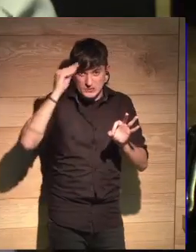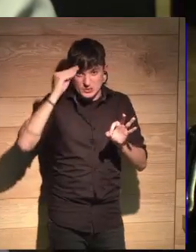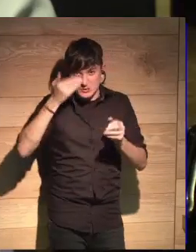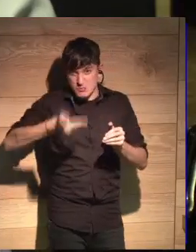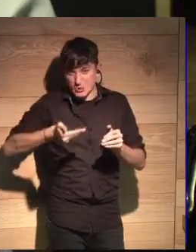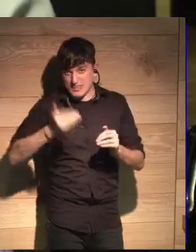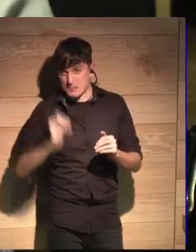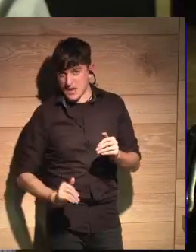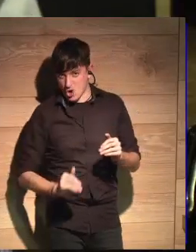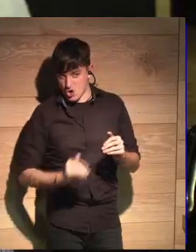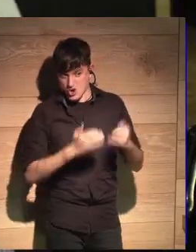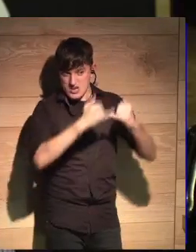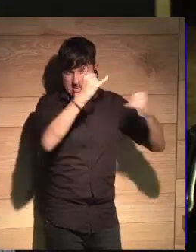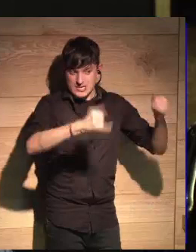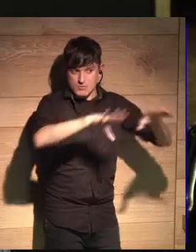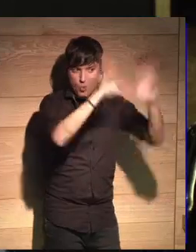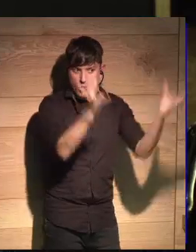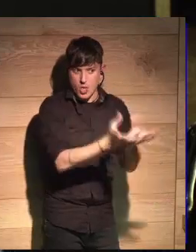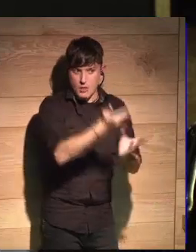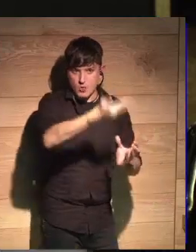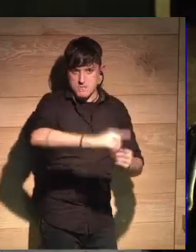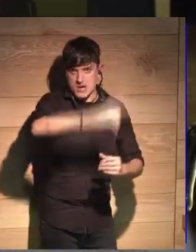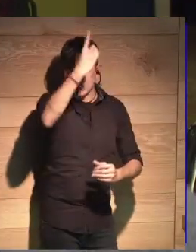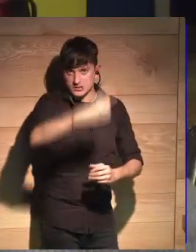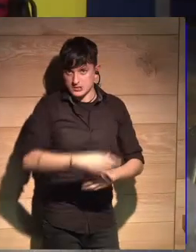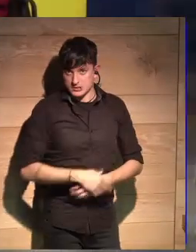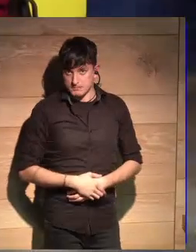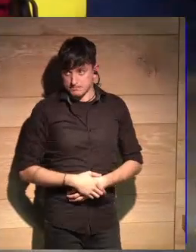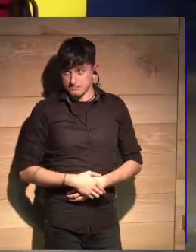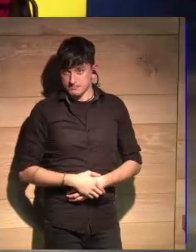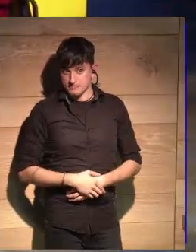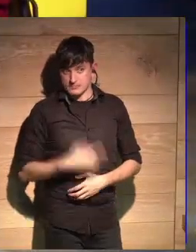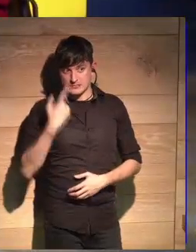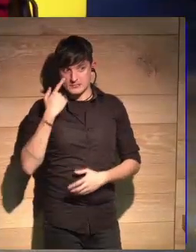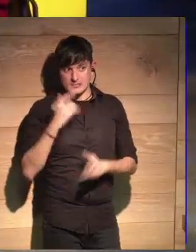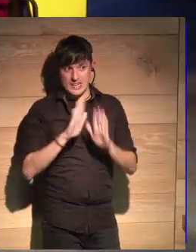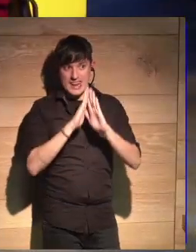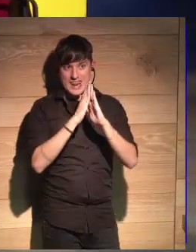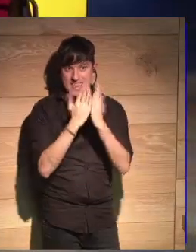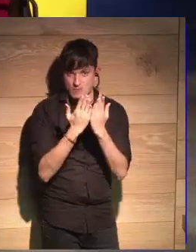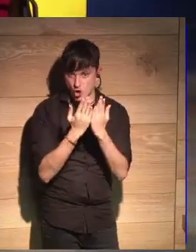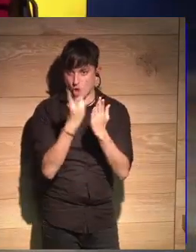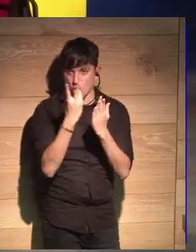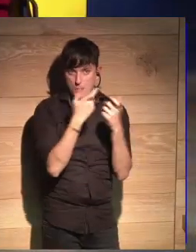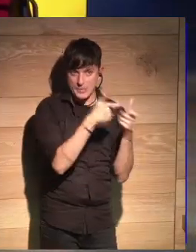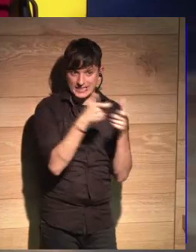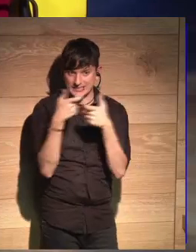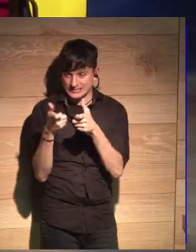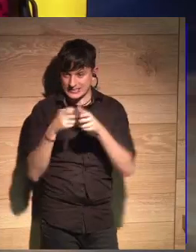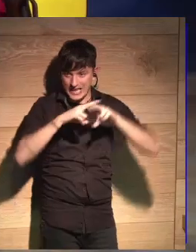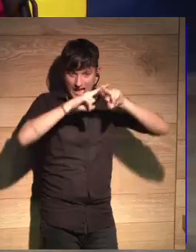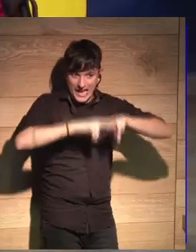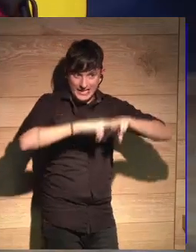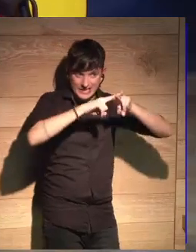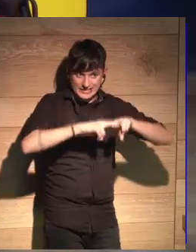But these small crises are less important than the big crisis that I have just mentioned. The book has two parts: